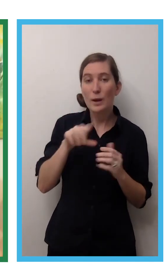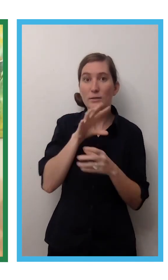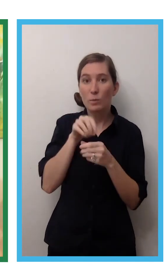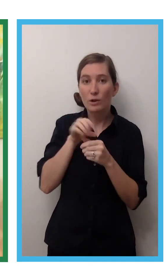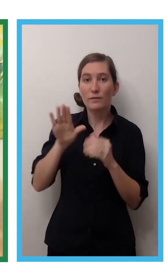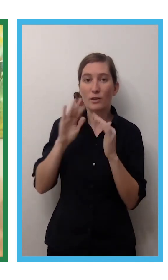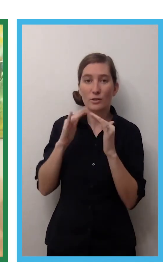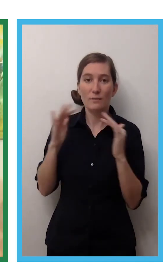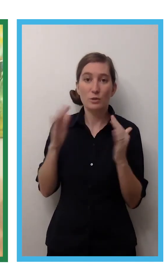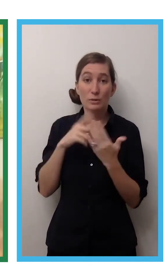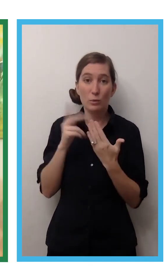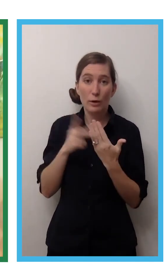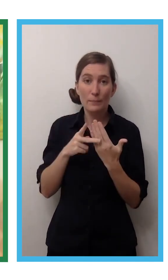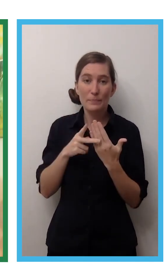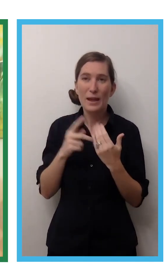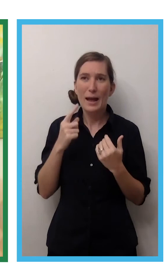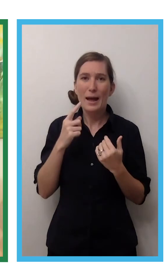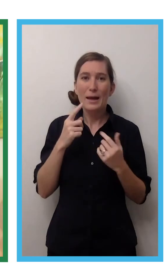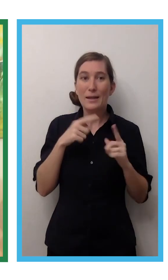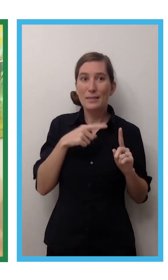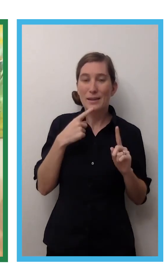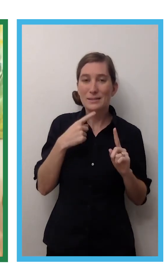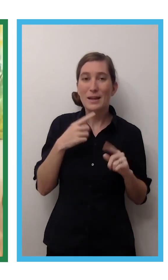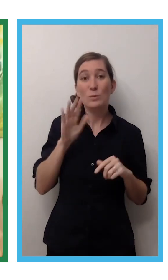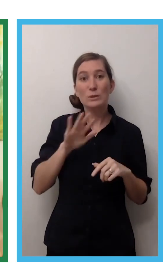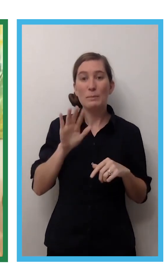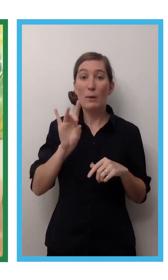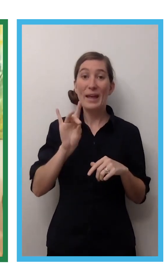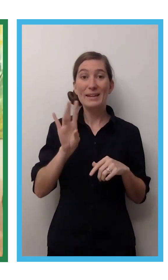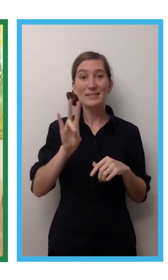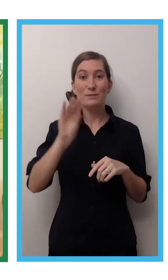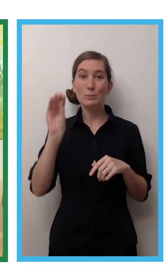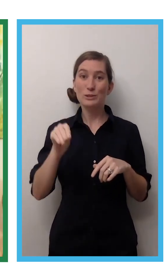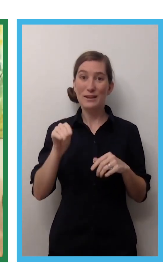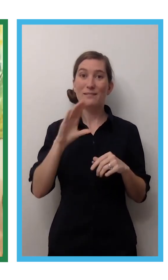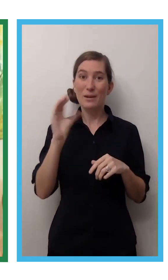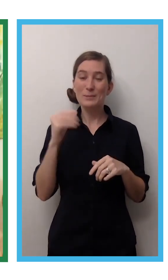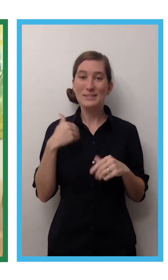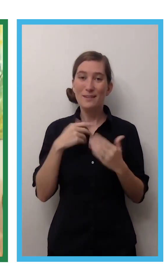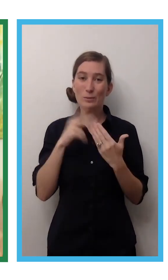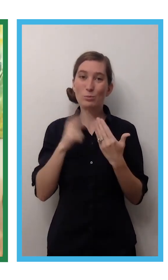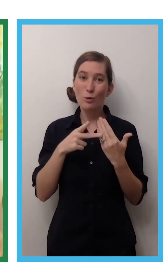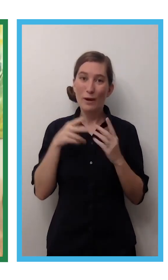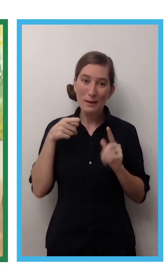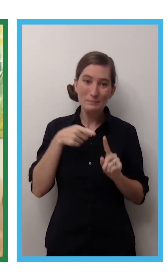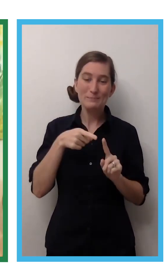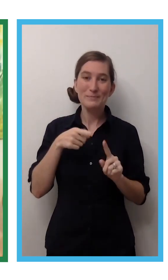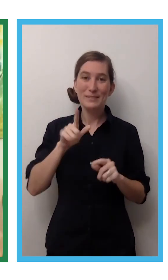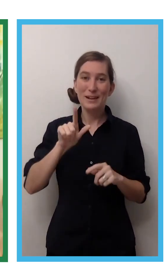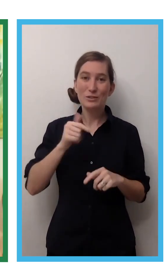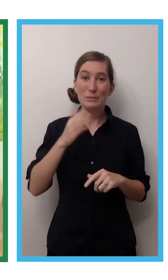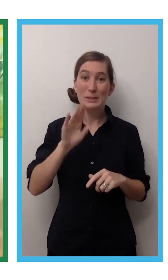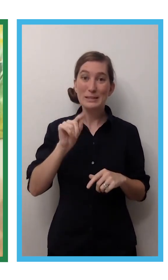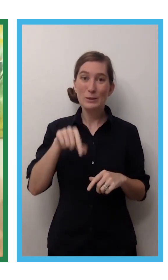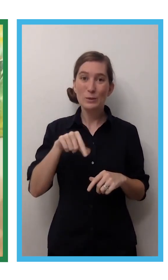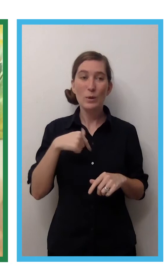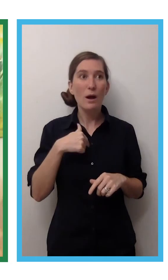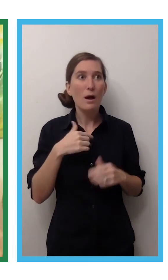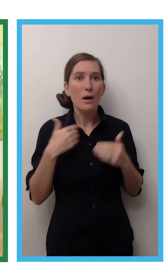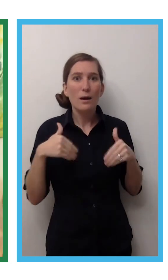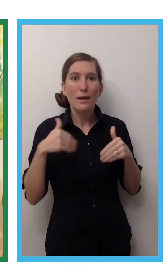of the companies. And I thought, wow, that's great. Well, then later on in the research, you know, 6 pages or 8 pages